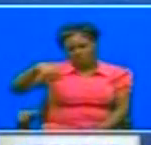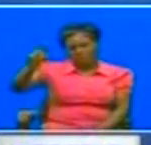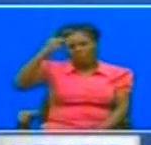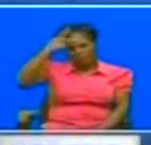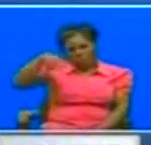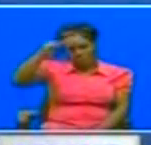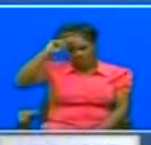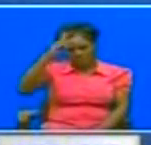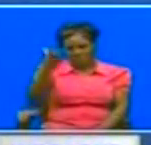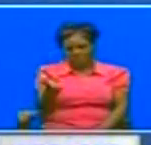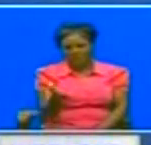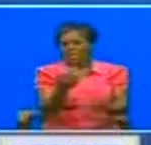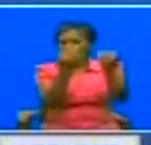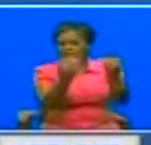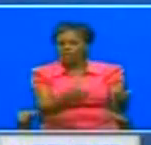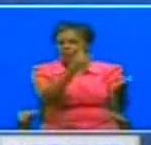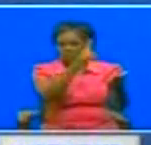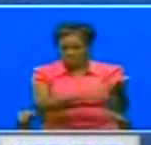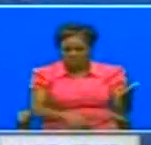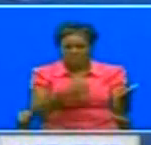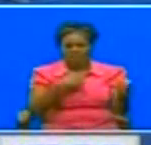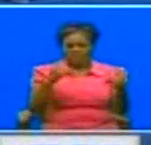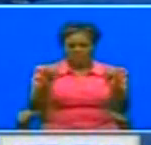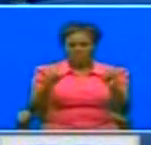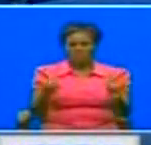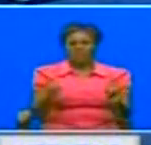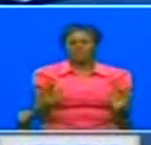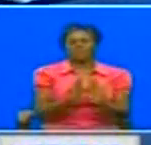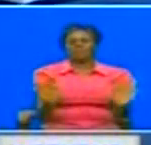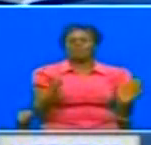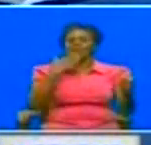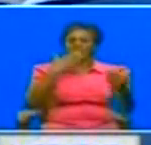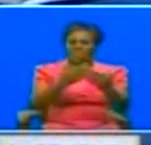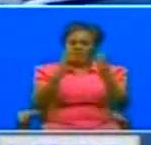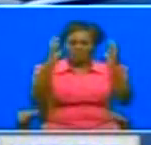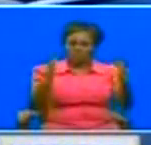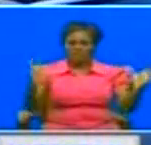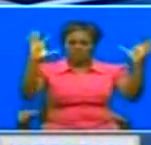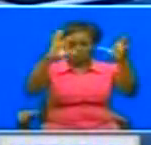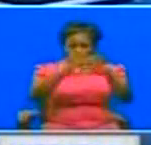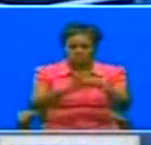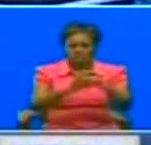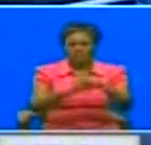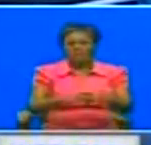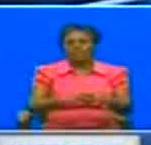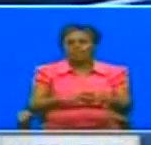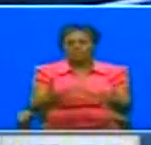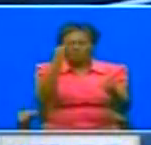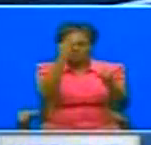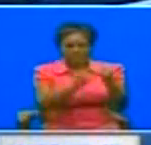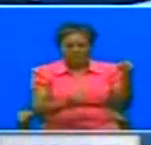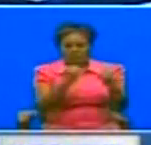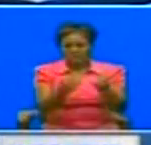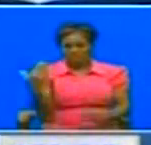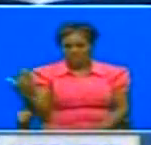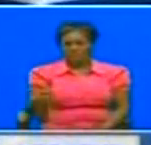policy framework. We just need to have that implemented. All right. Thank you very much for joining us this evening. Sister Mary, you had one final thing to say?